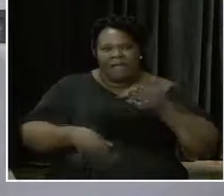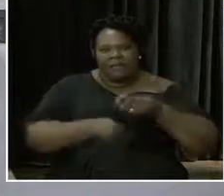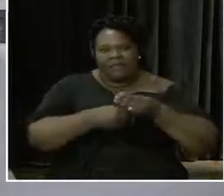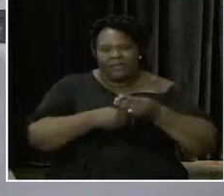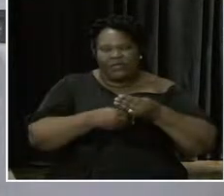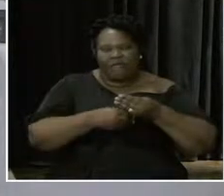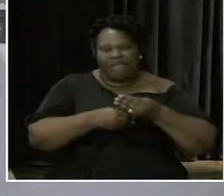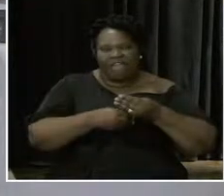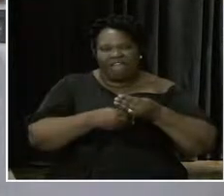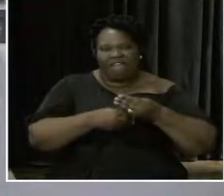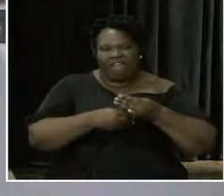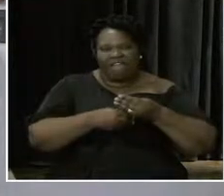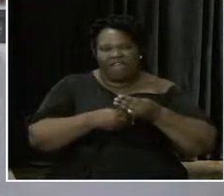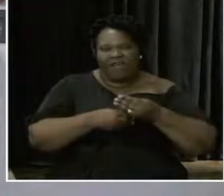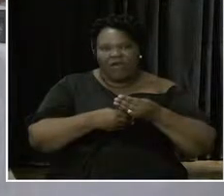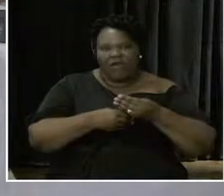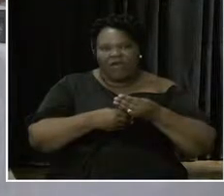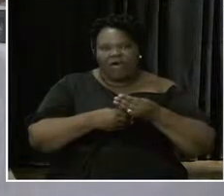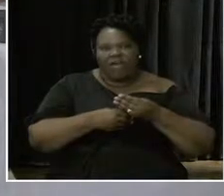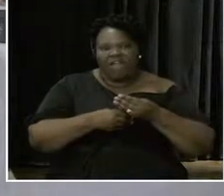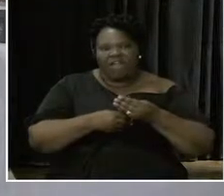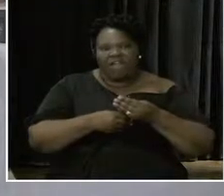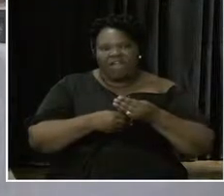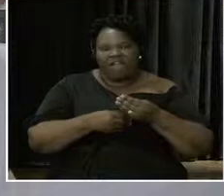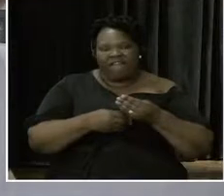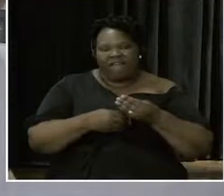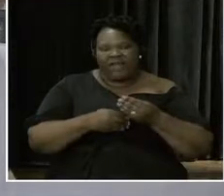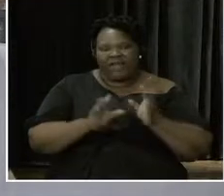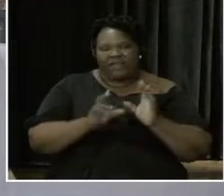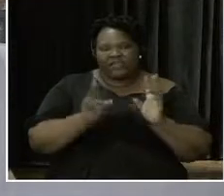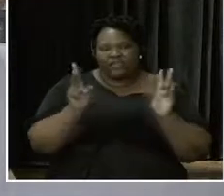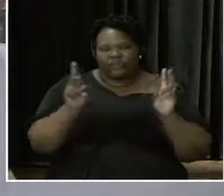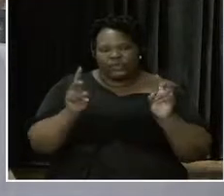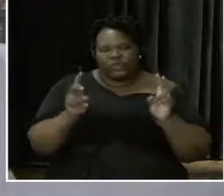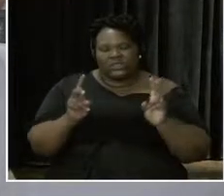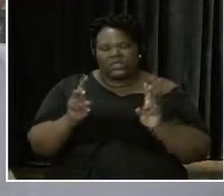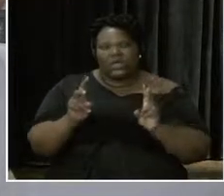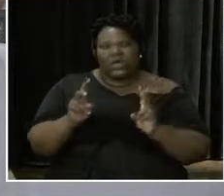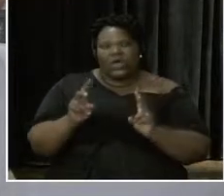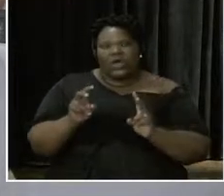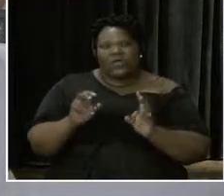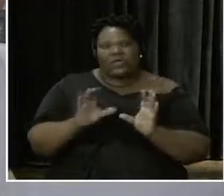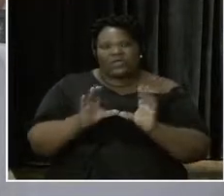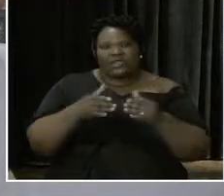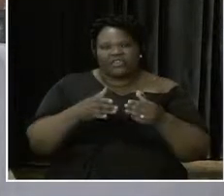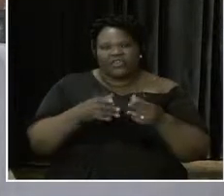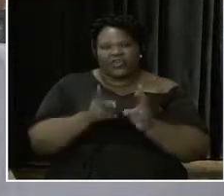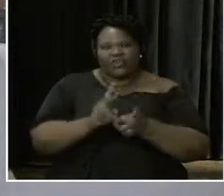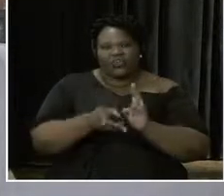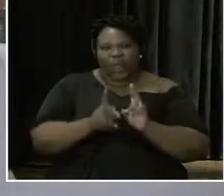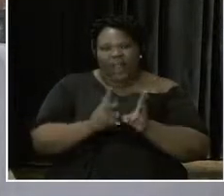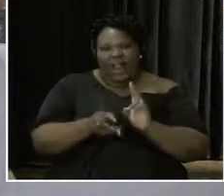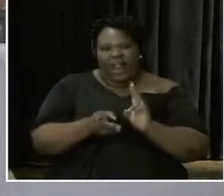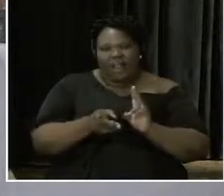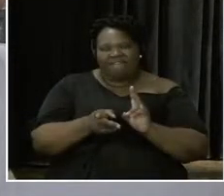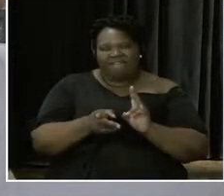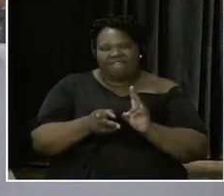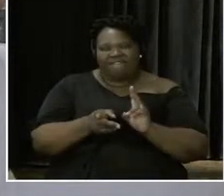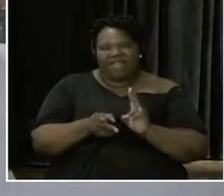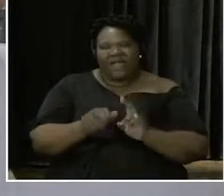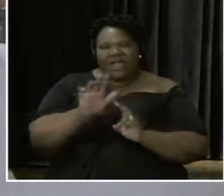establishment notice issued in terms of Section 12 of the Local Government Municipal Structures Act